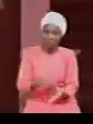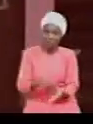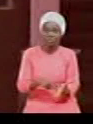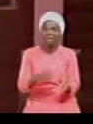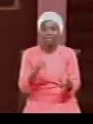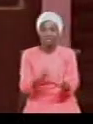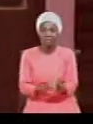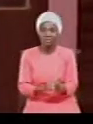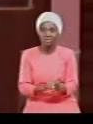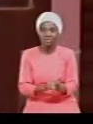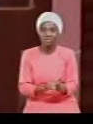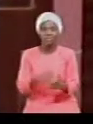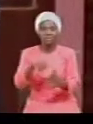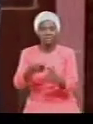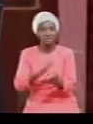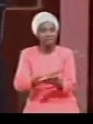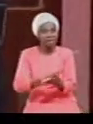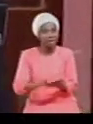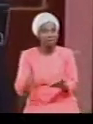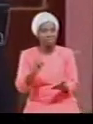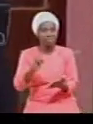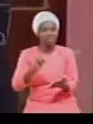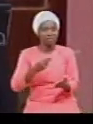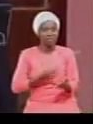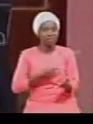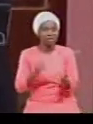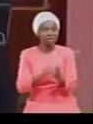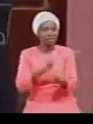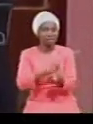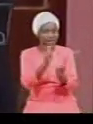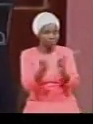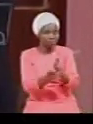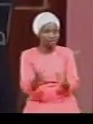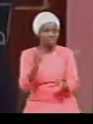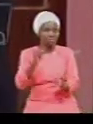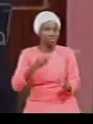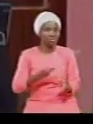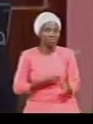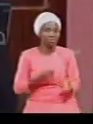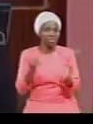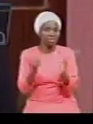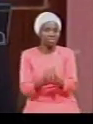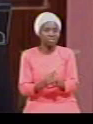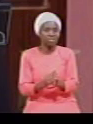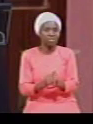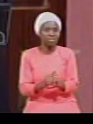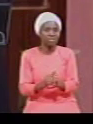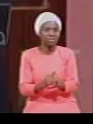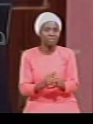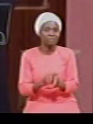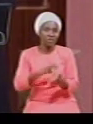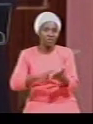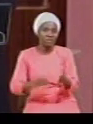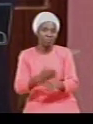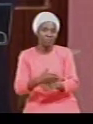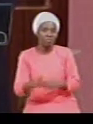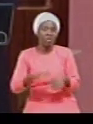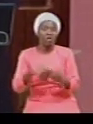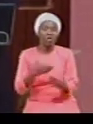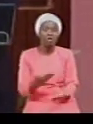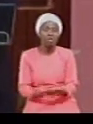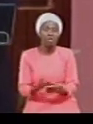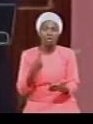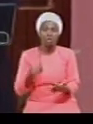then cleanses us, that changes us, that wipes away all